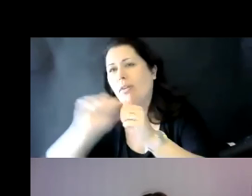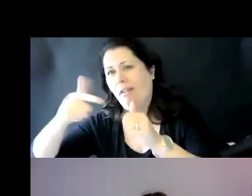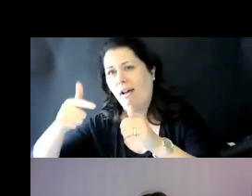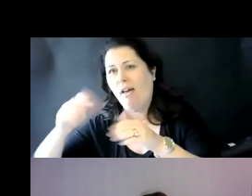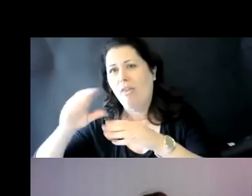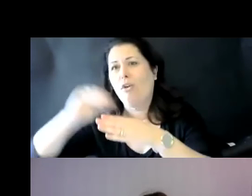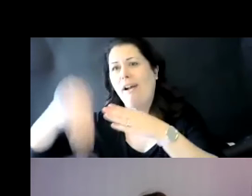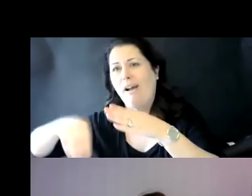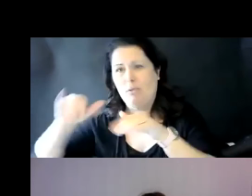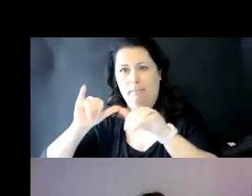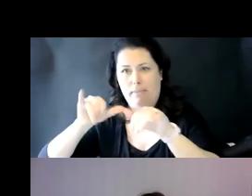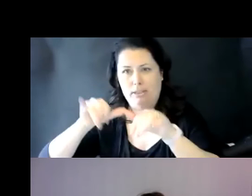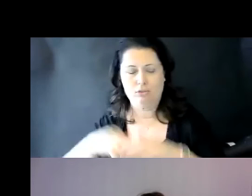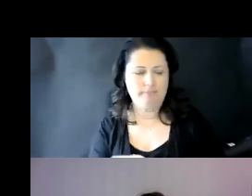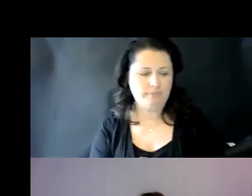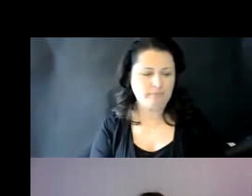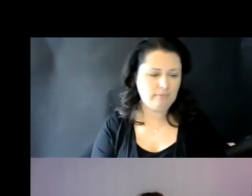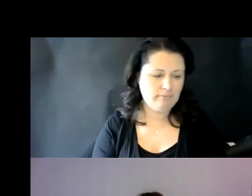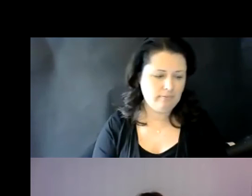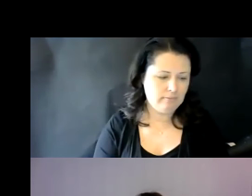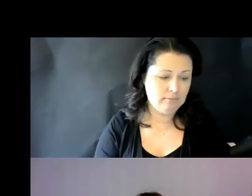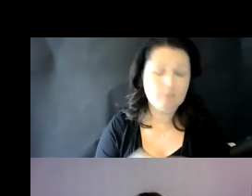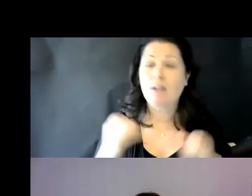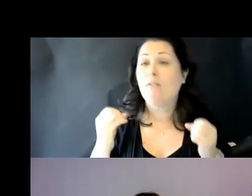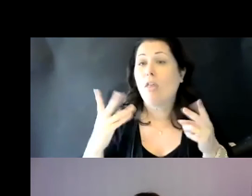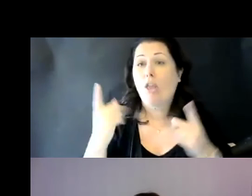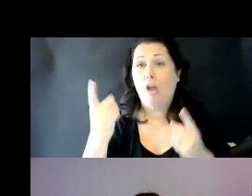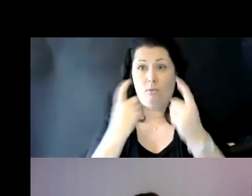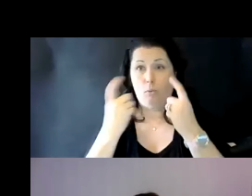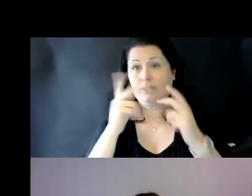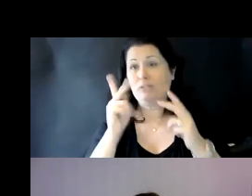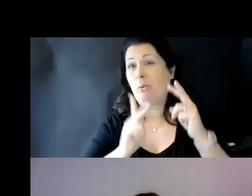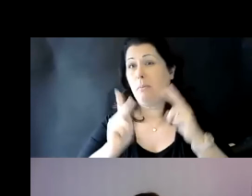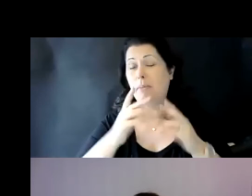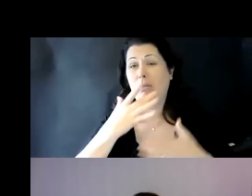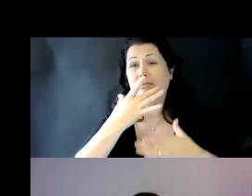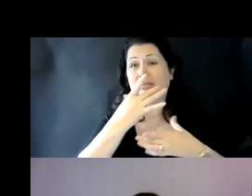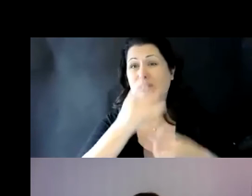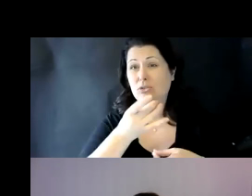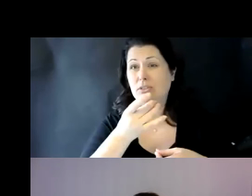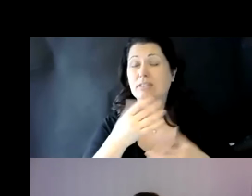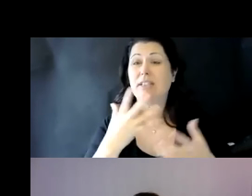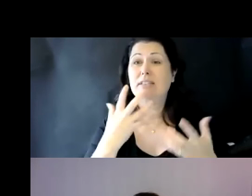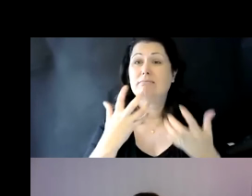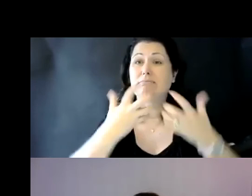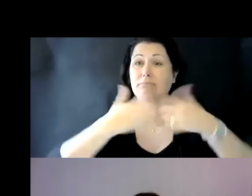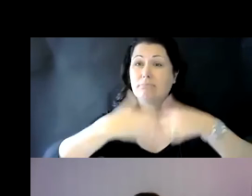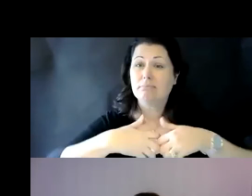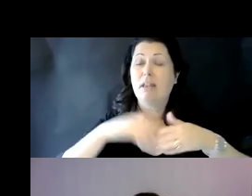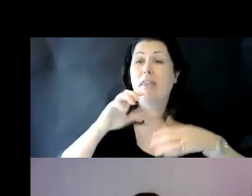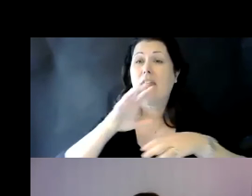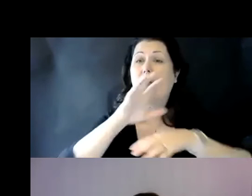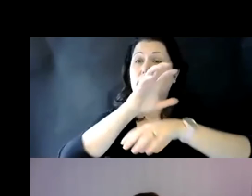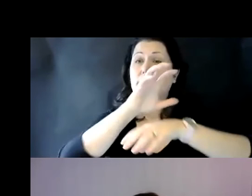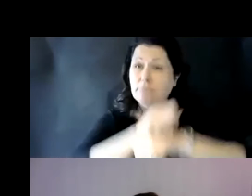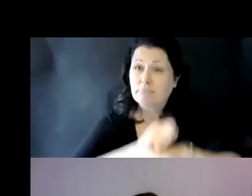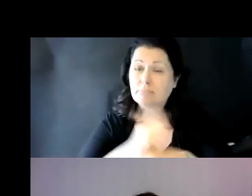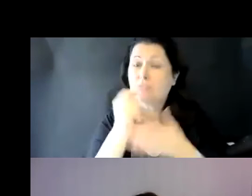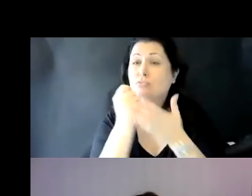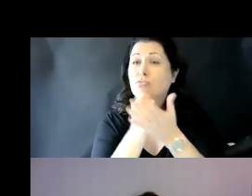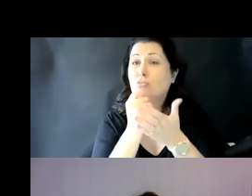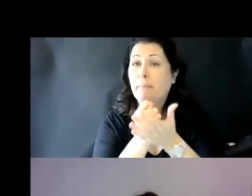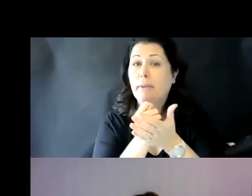I kind of alluded to when I was answering the questions, we've had a lot of questions from people who are interested in integrating it within their routine treatment and monitoring